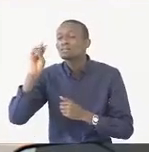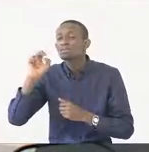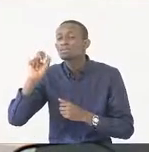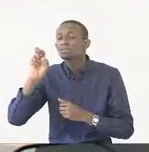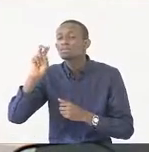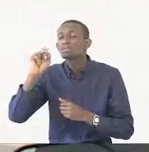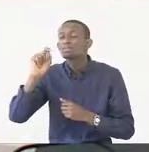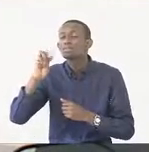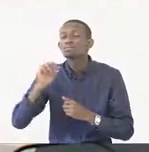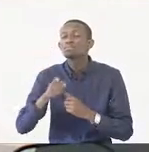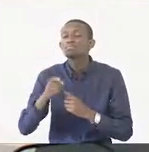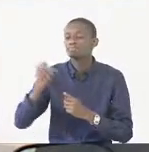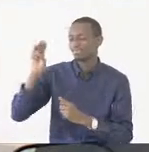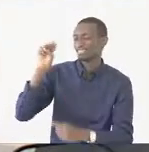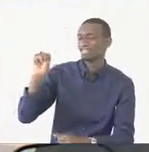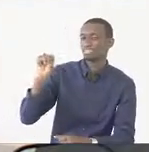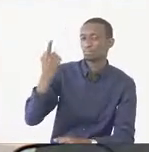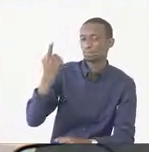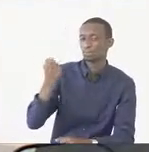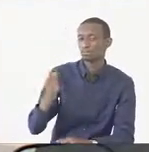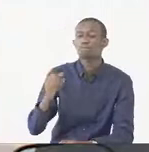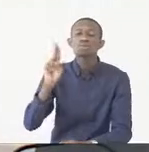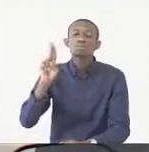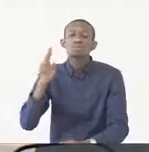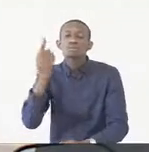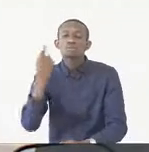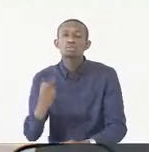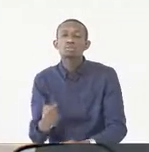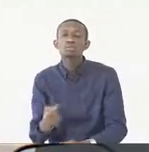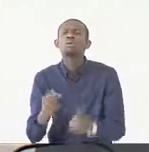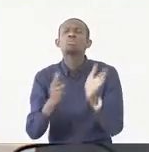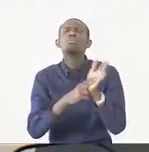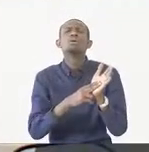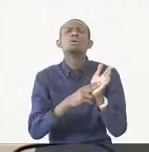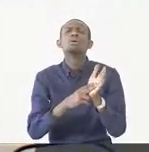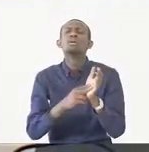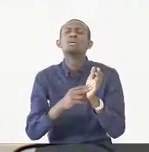is M1, U1. It would now be equal to